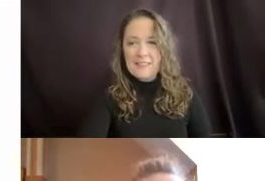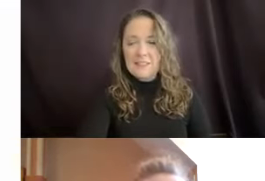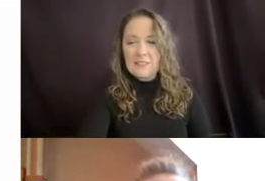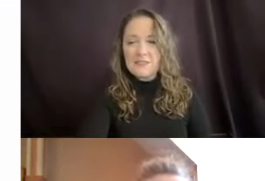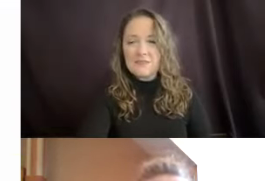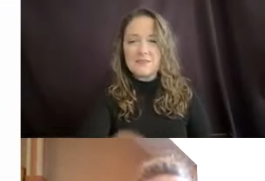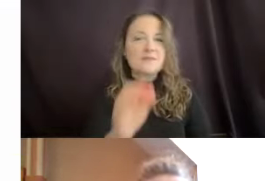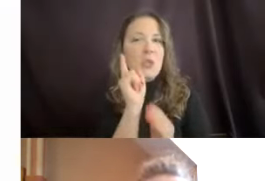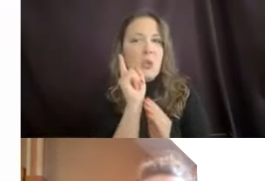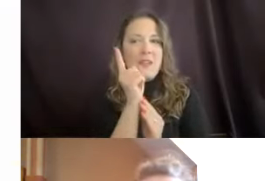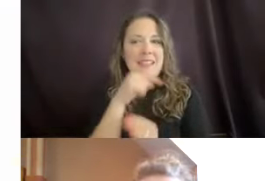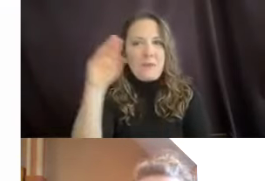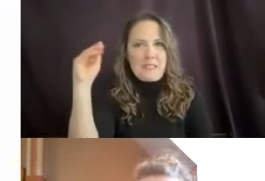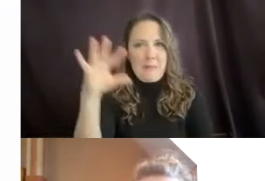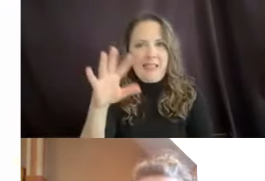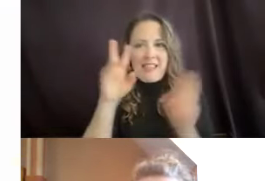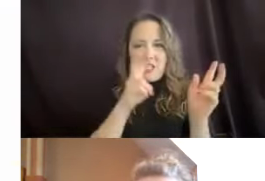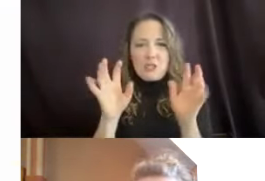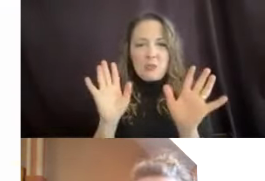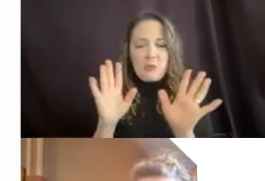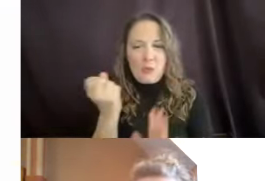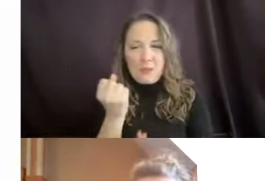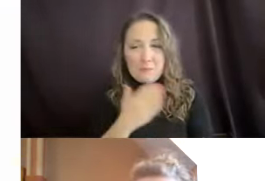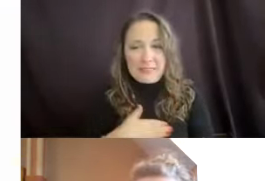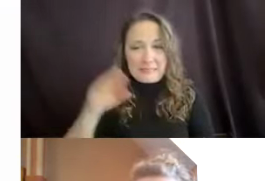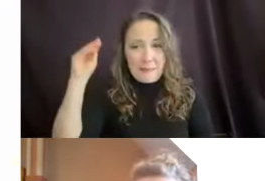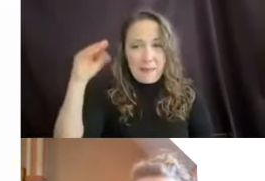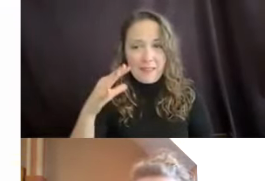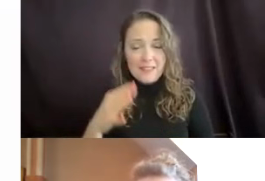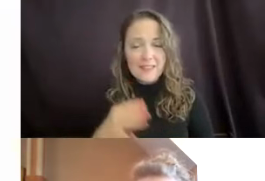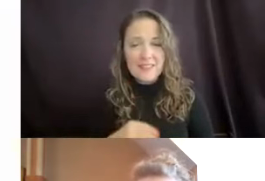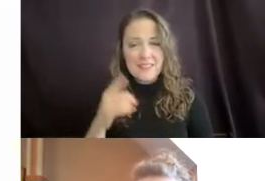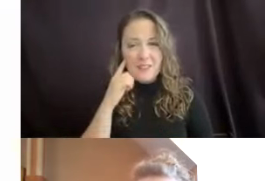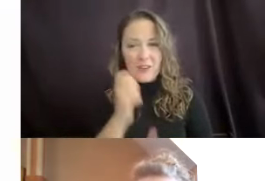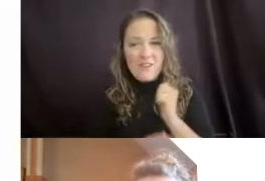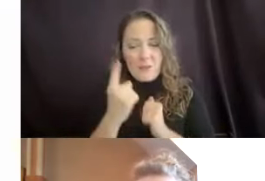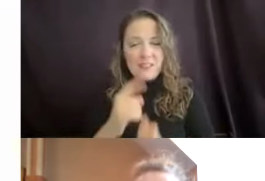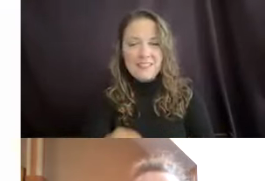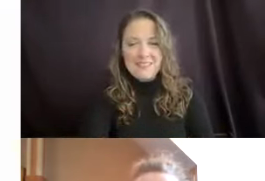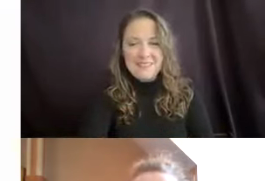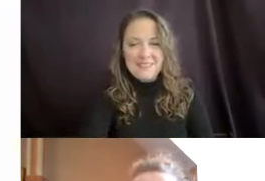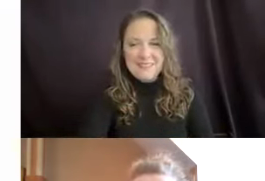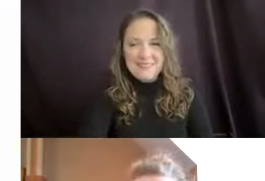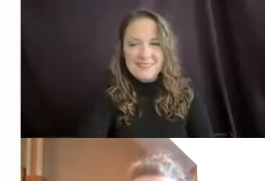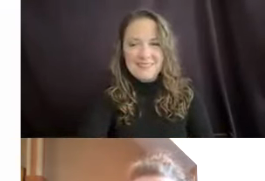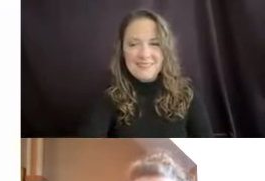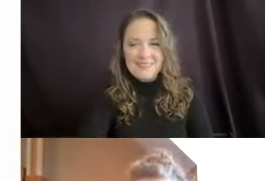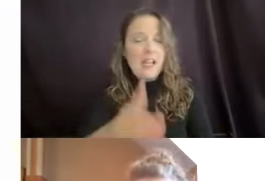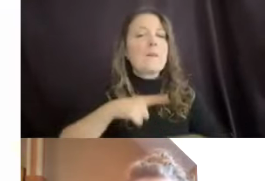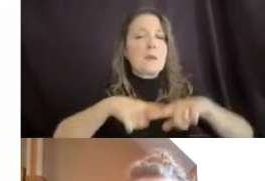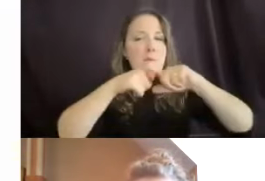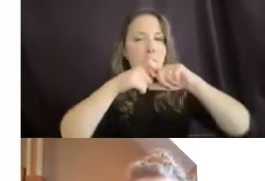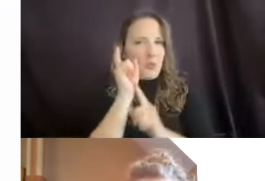Oh, we have a spotlight issue. Yes, please. Spotlight for everyone. I'm going to pause